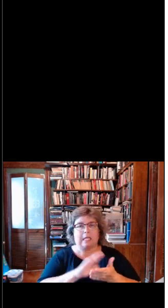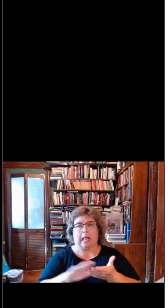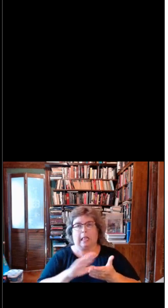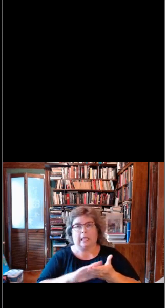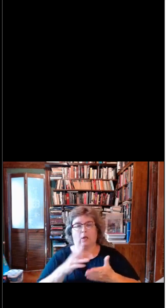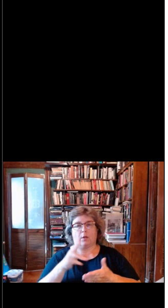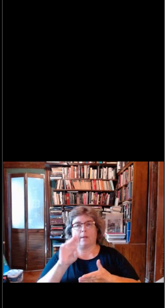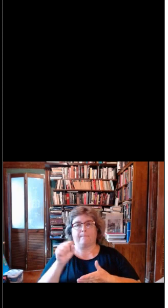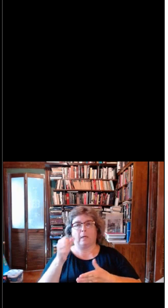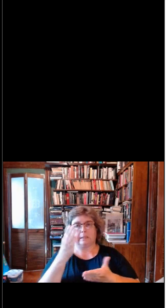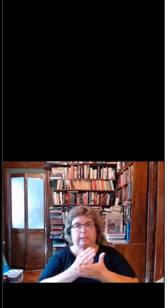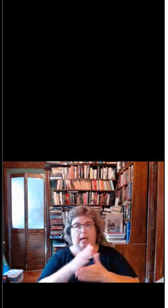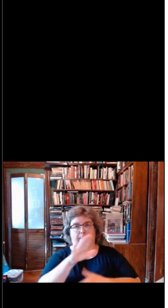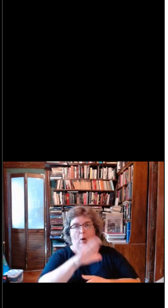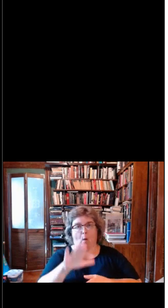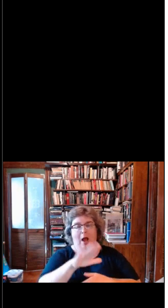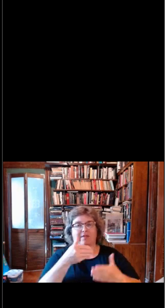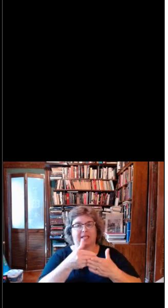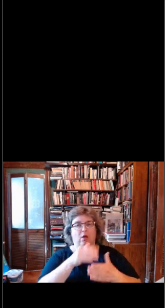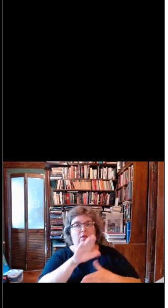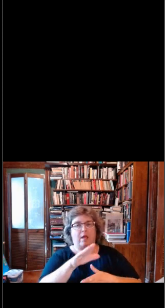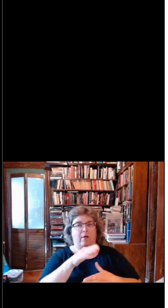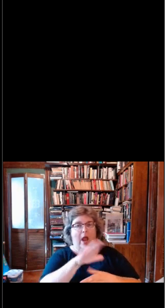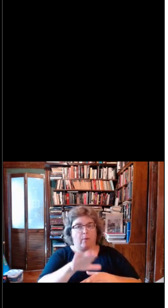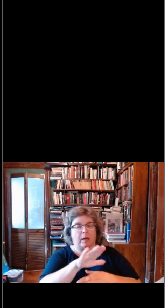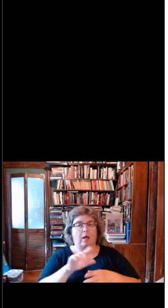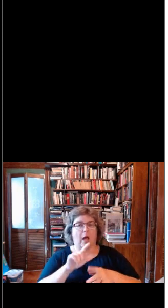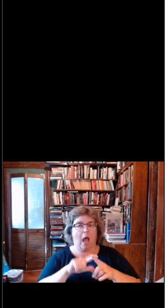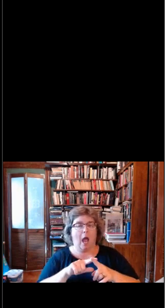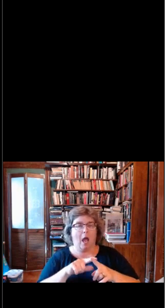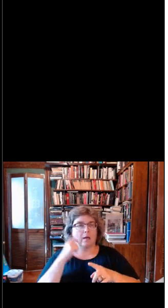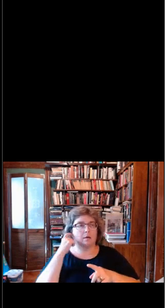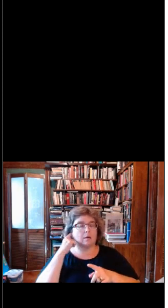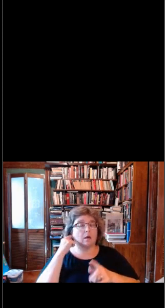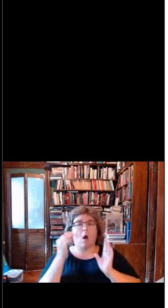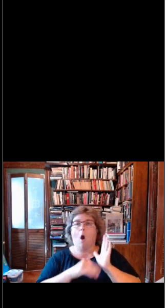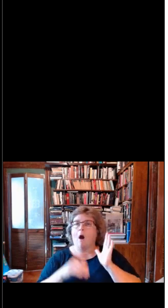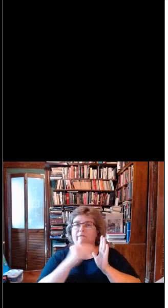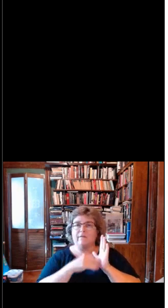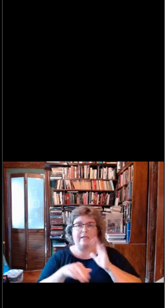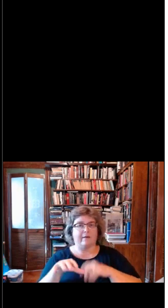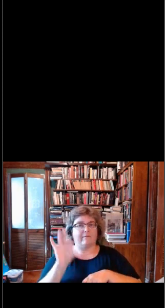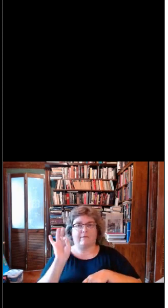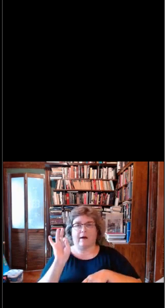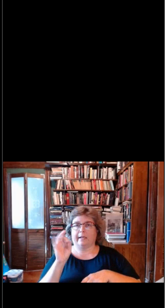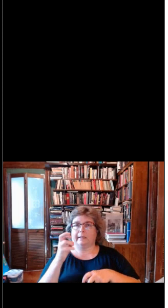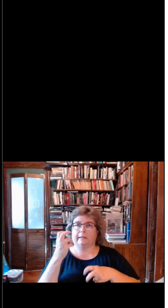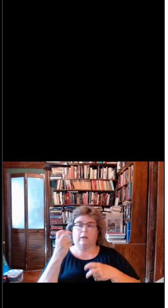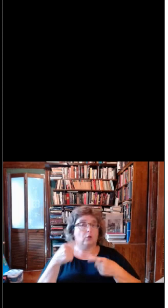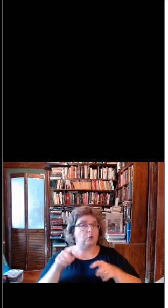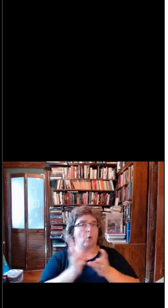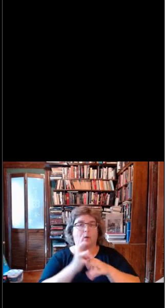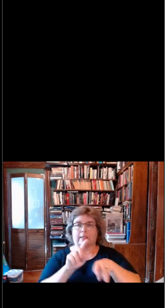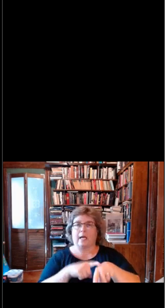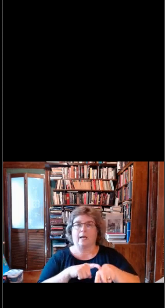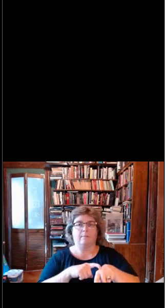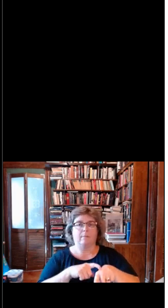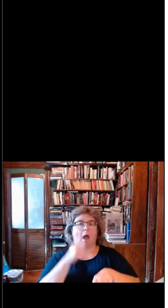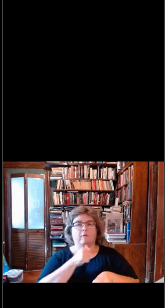areas of snow and ice. I frequently find it really during the winter months, pretty much every